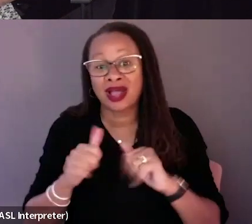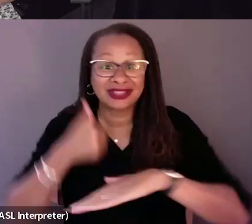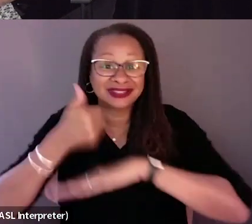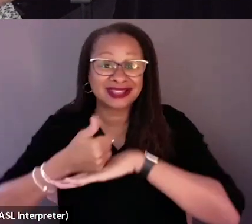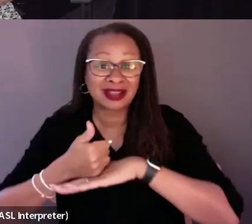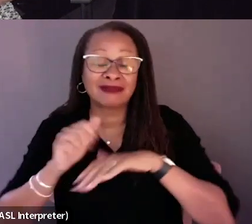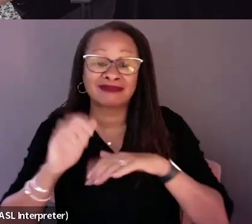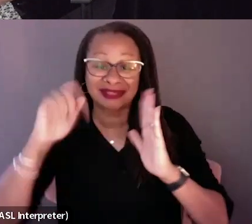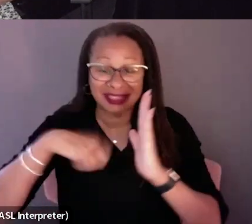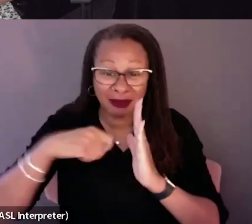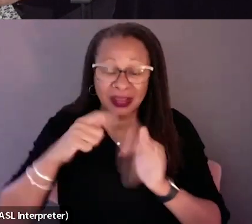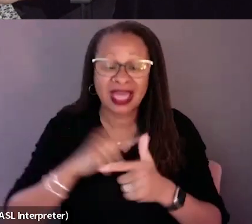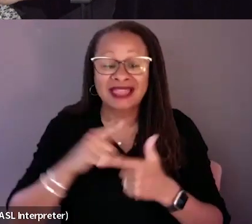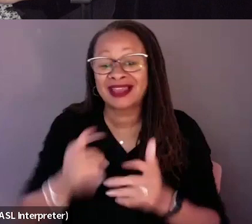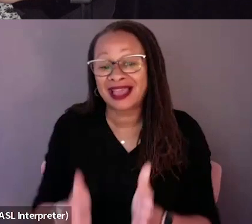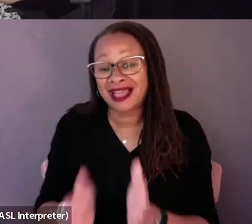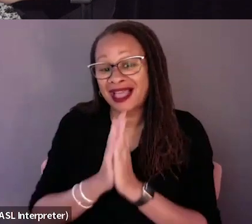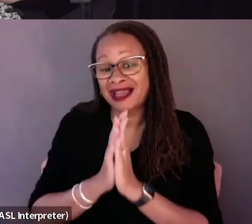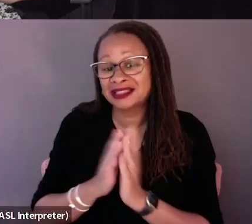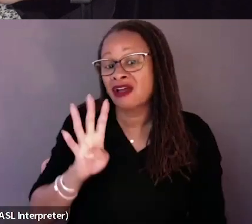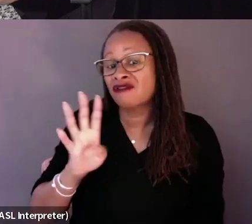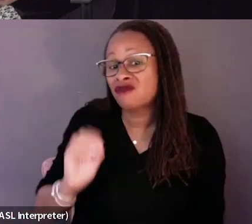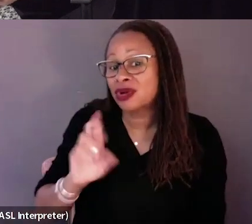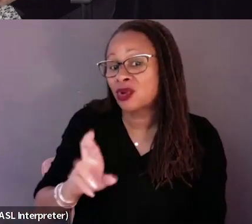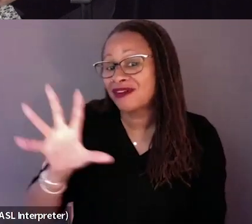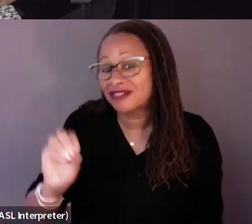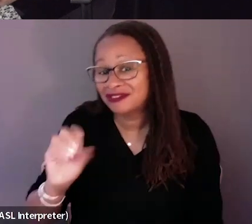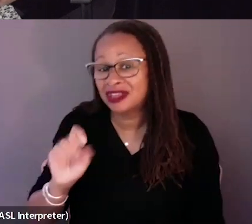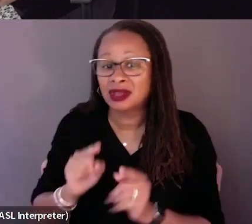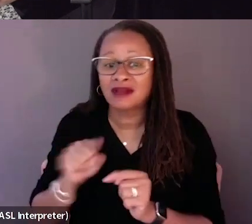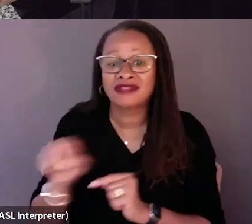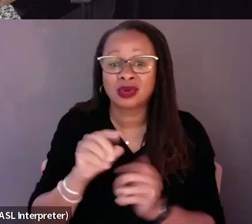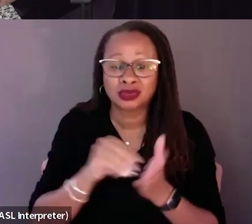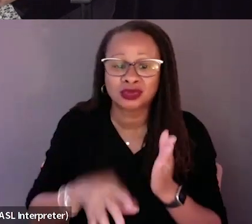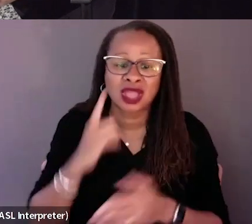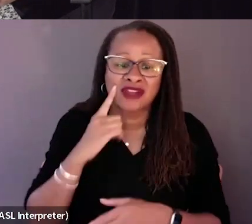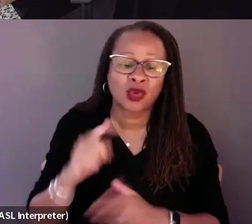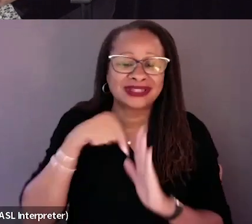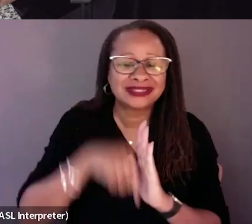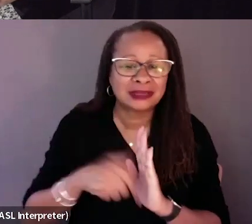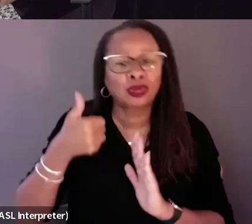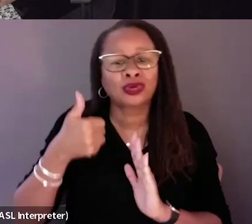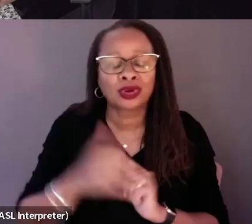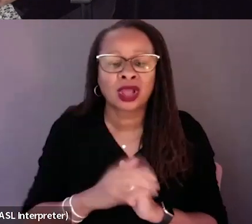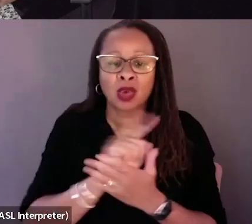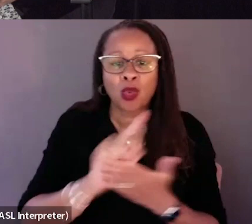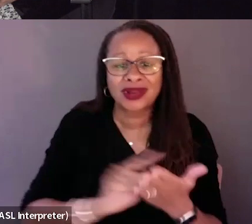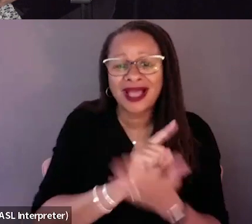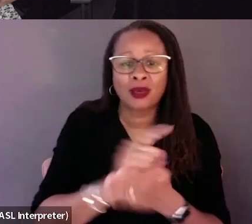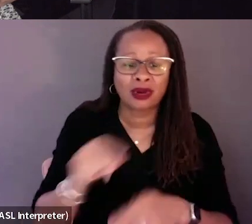I asked 40 or 50 of them for deeper 1 hour